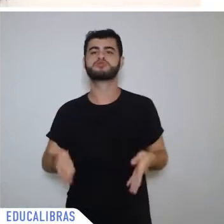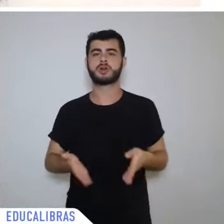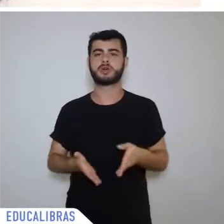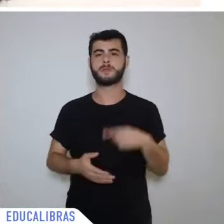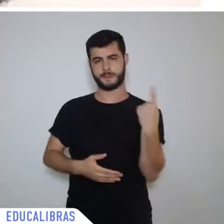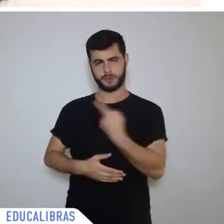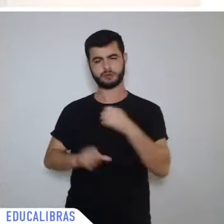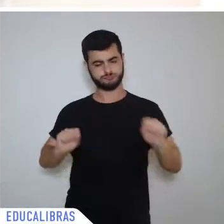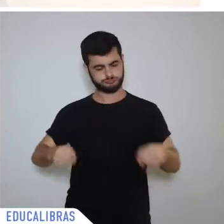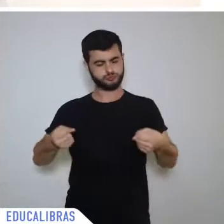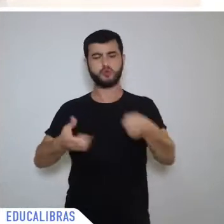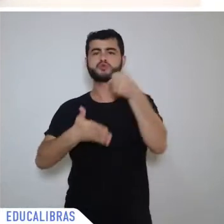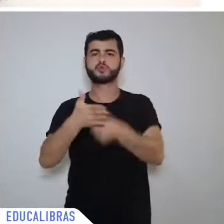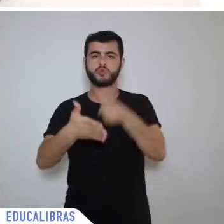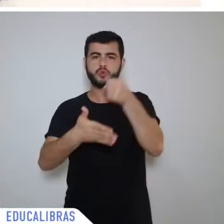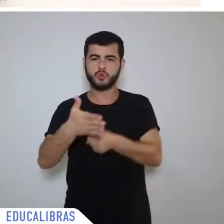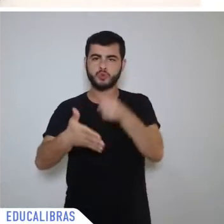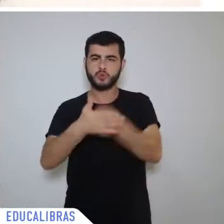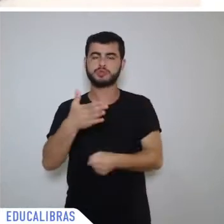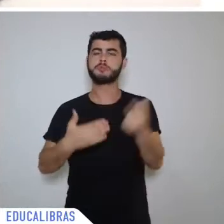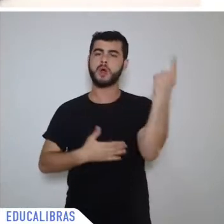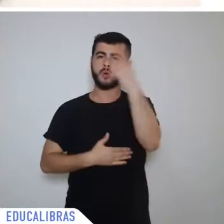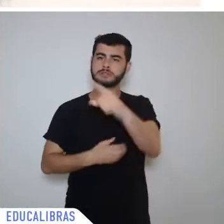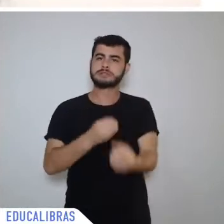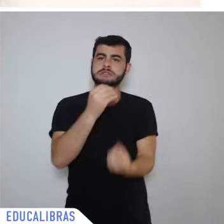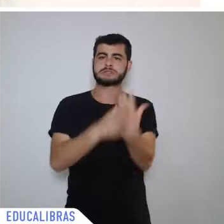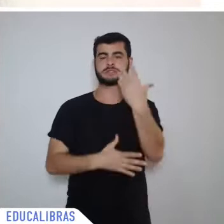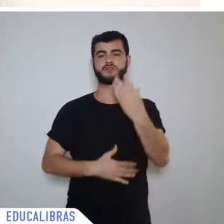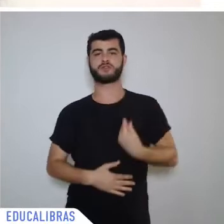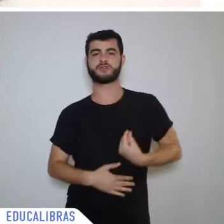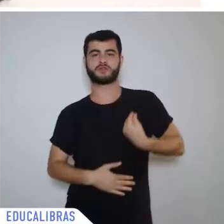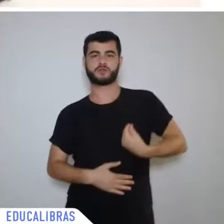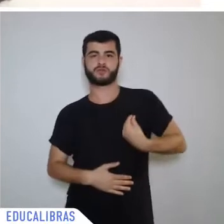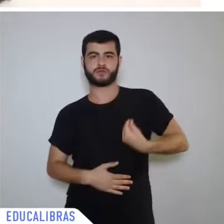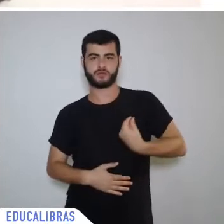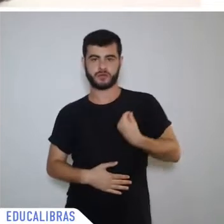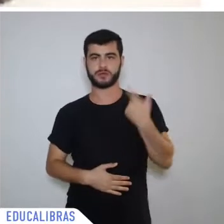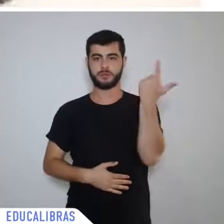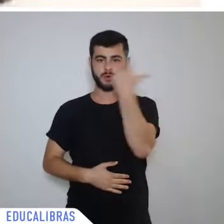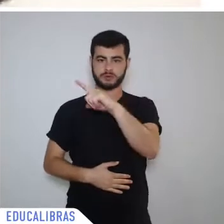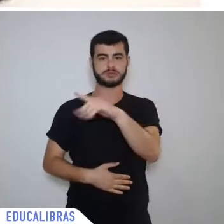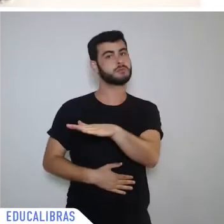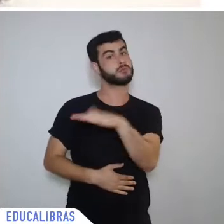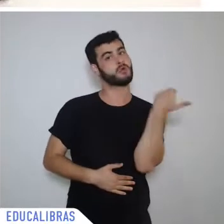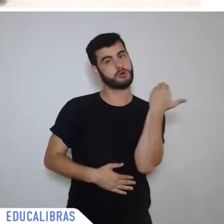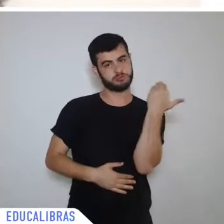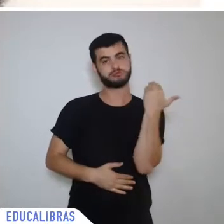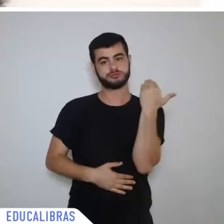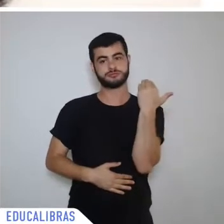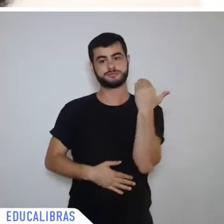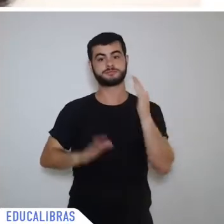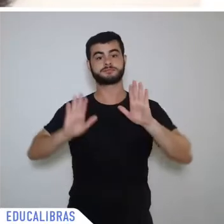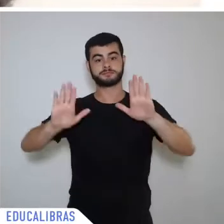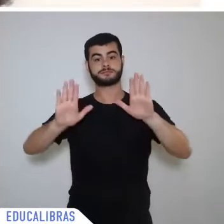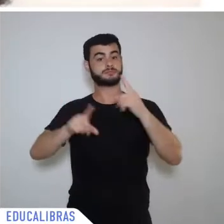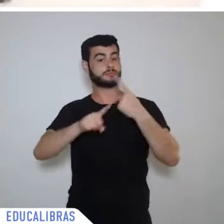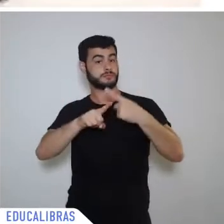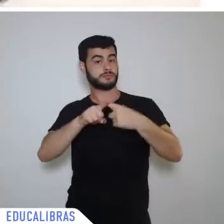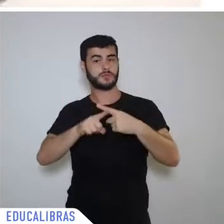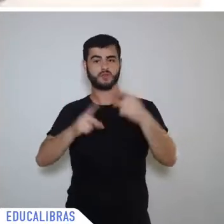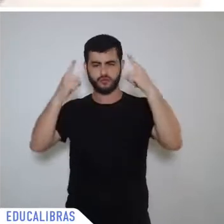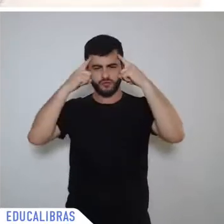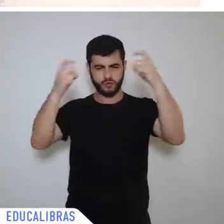dead already, and we fight every day to generate life from this place of death we have been placed